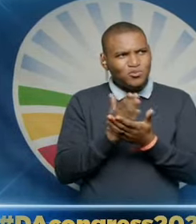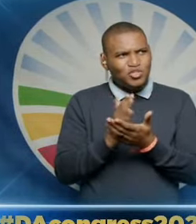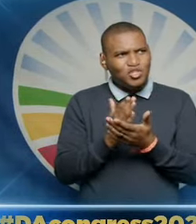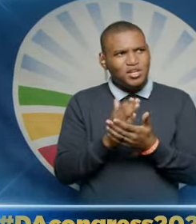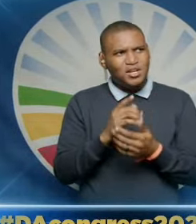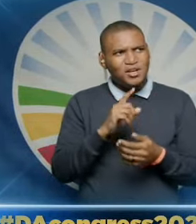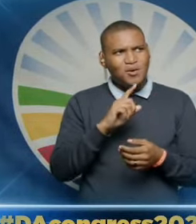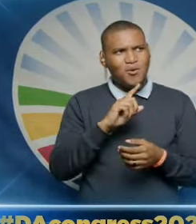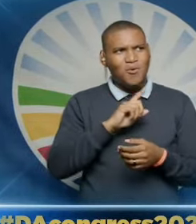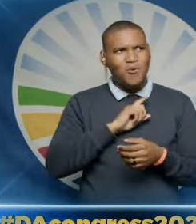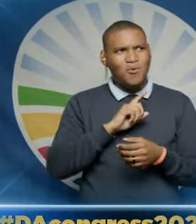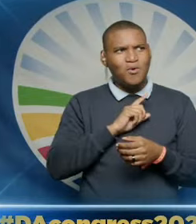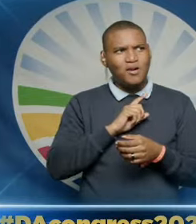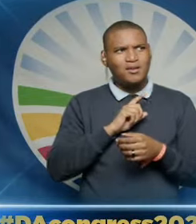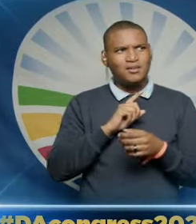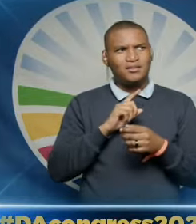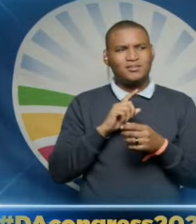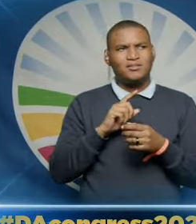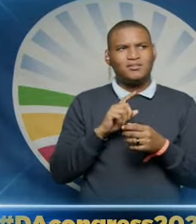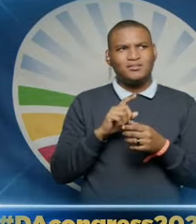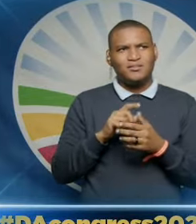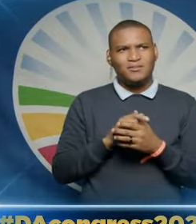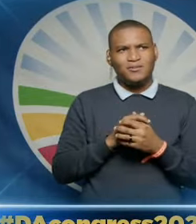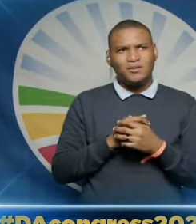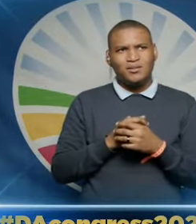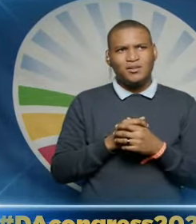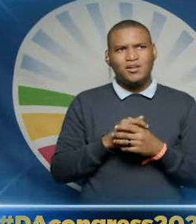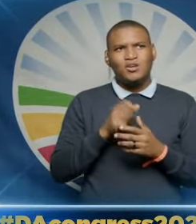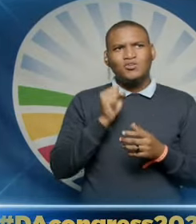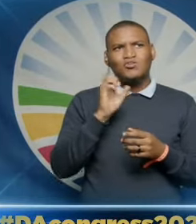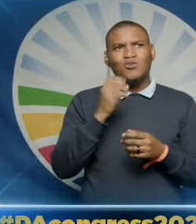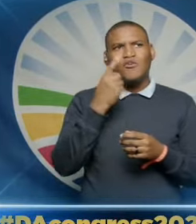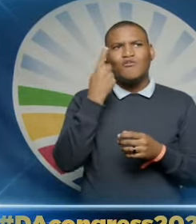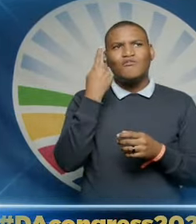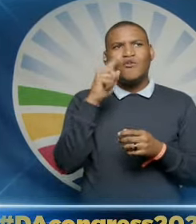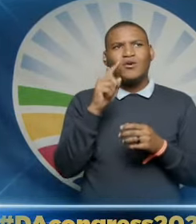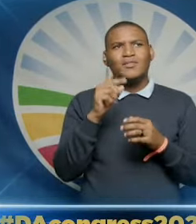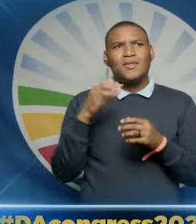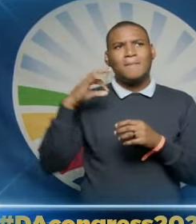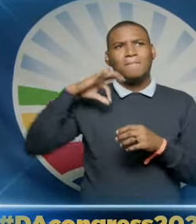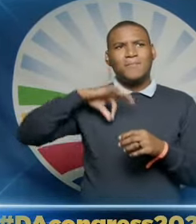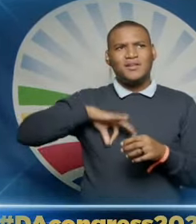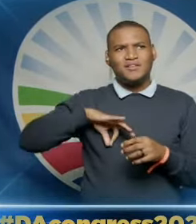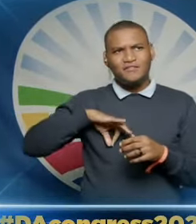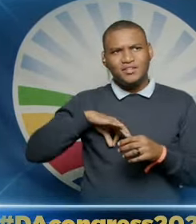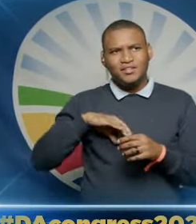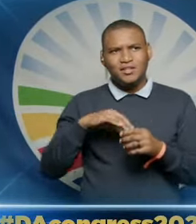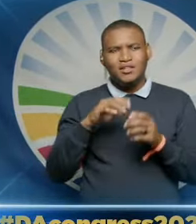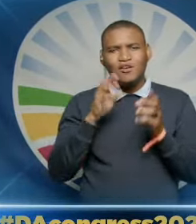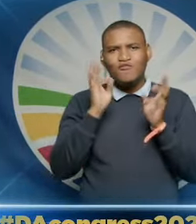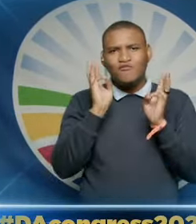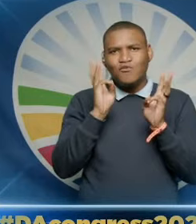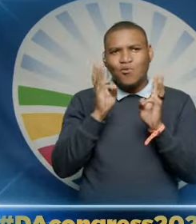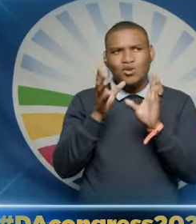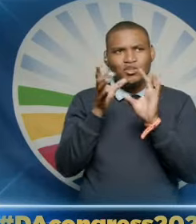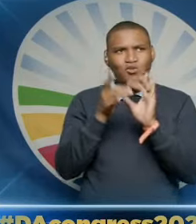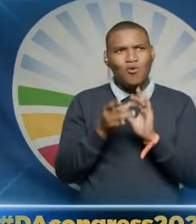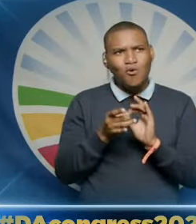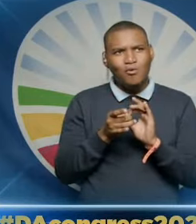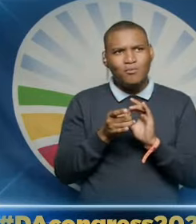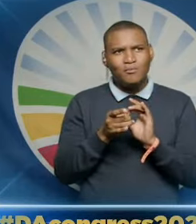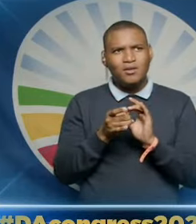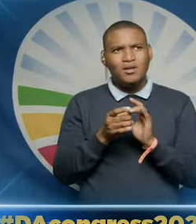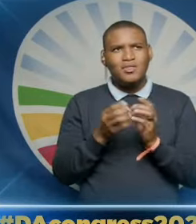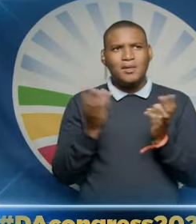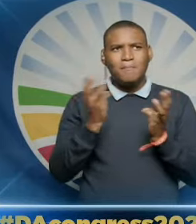what we potentially could expect from them? Yeah. So, I mean, for the benefit of the viewers at home, the candidates